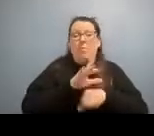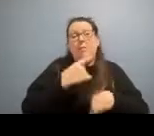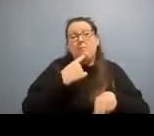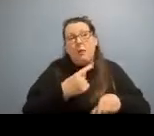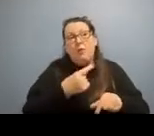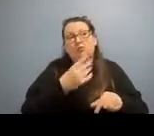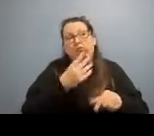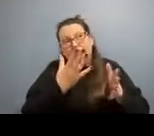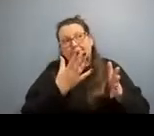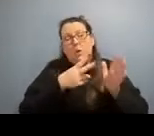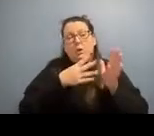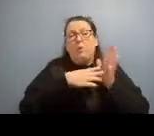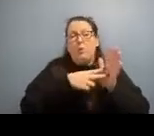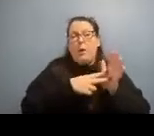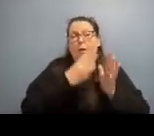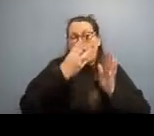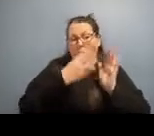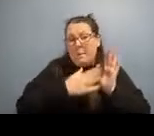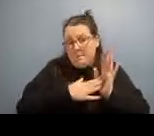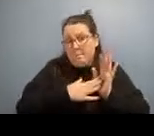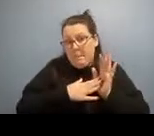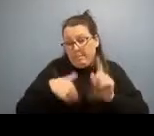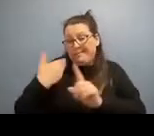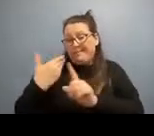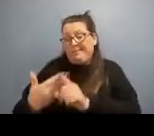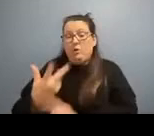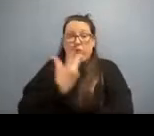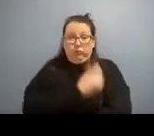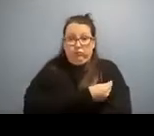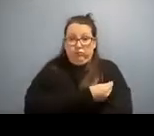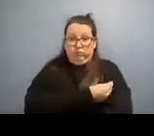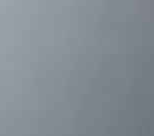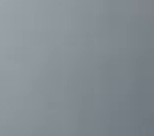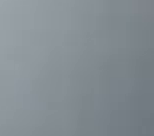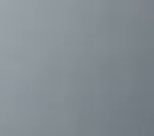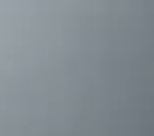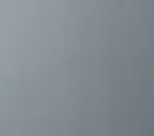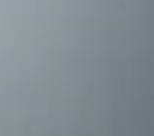last slide. Thank you. Happy to take questions.